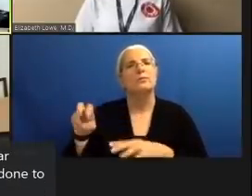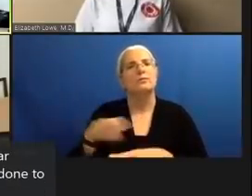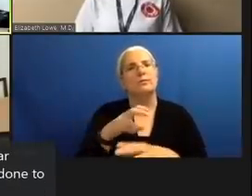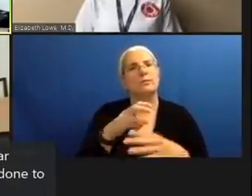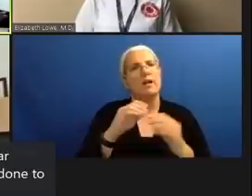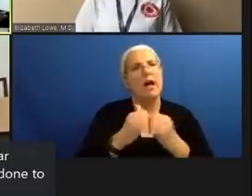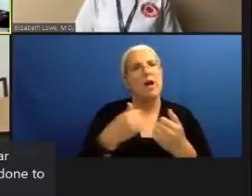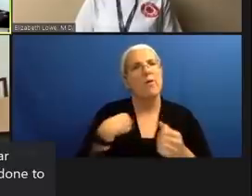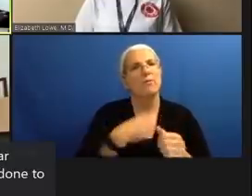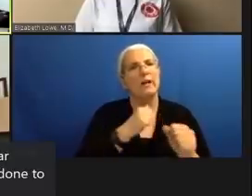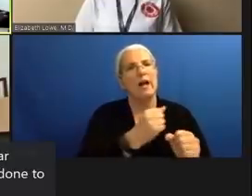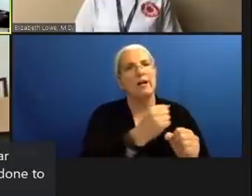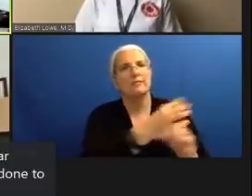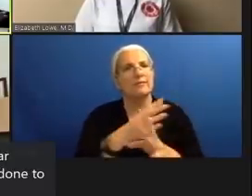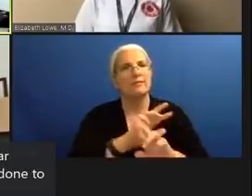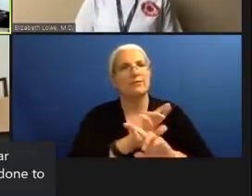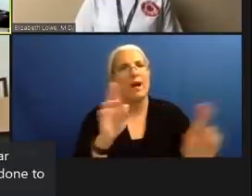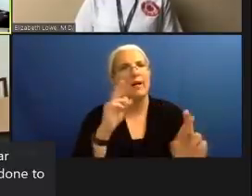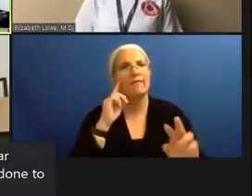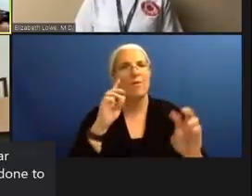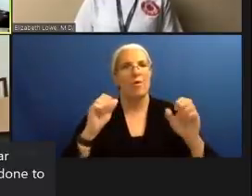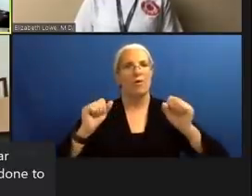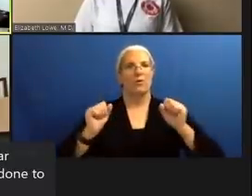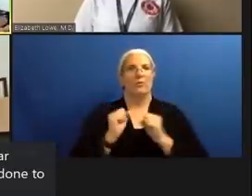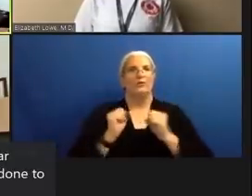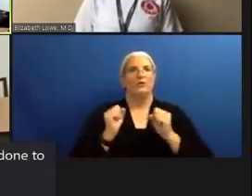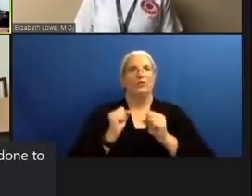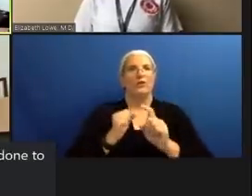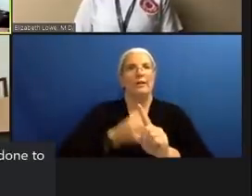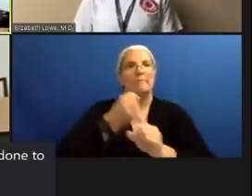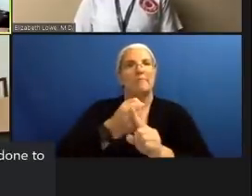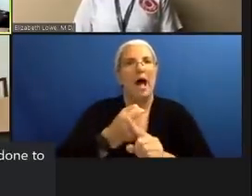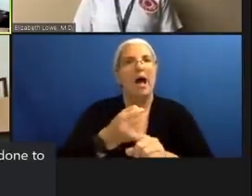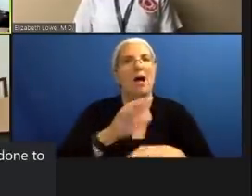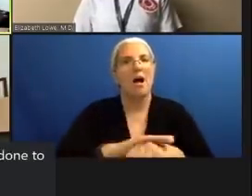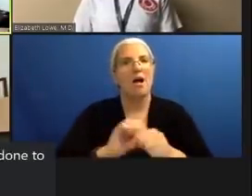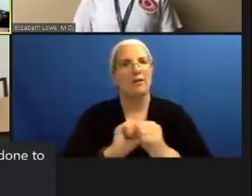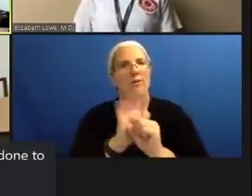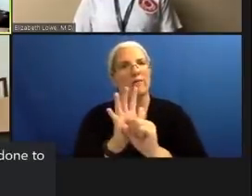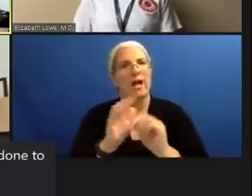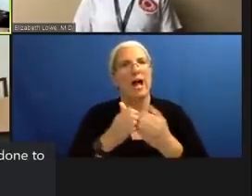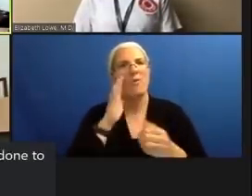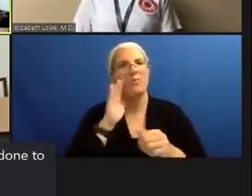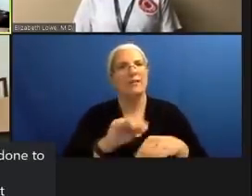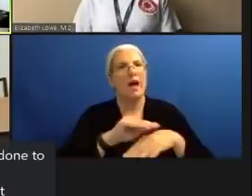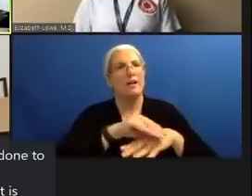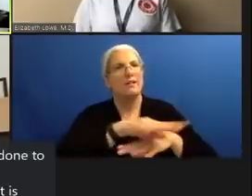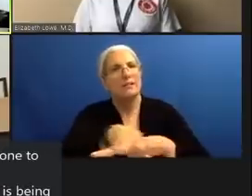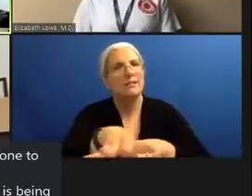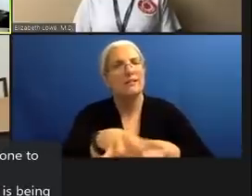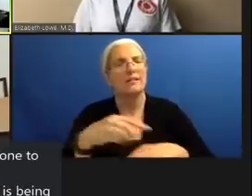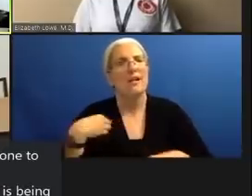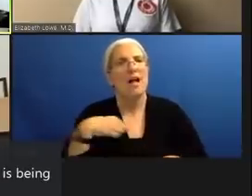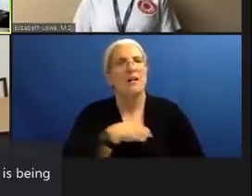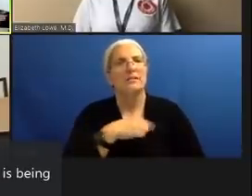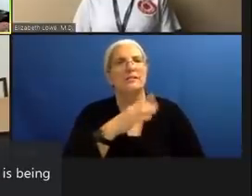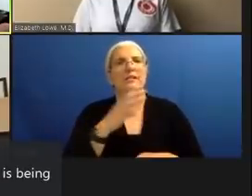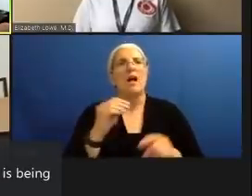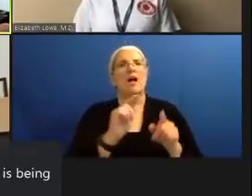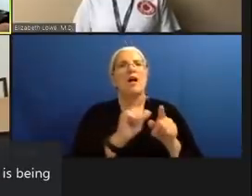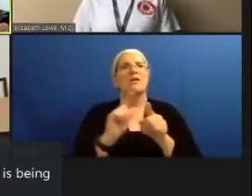COVID-19 transmission? And on a related note, what is being done to provide